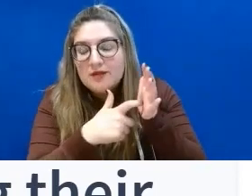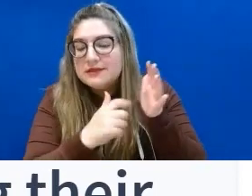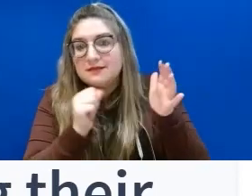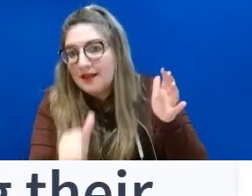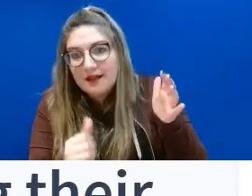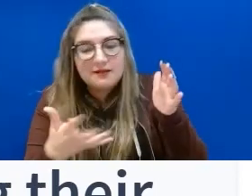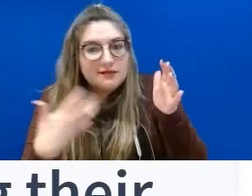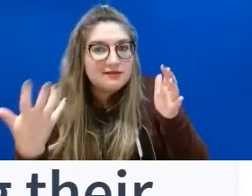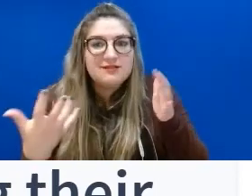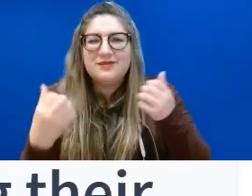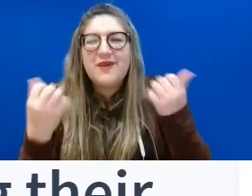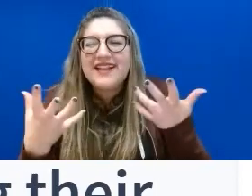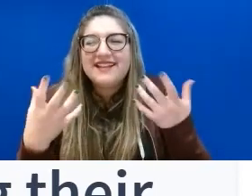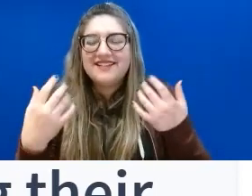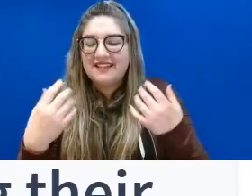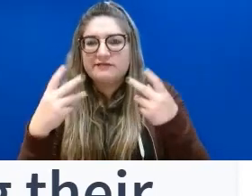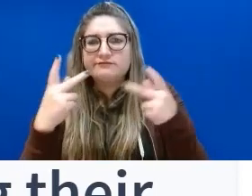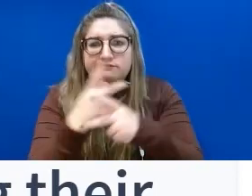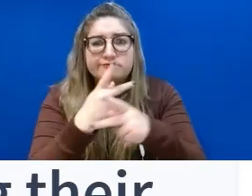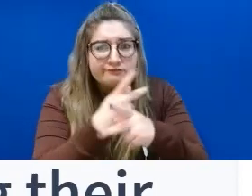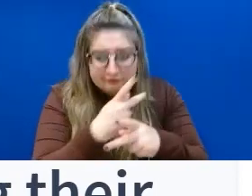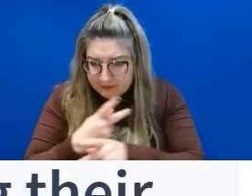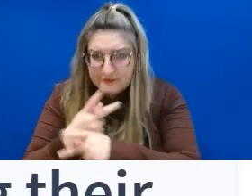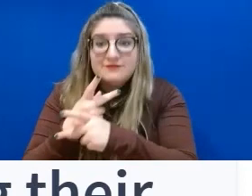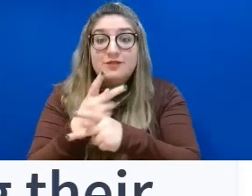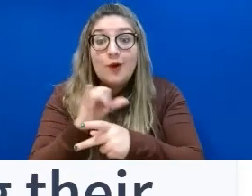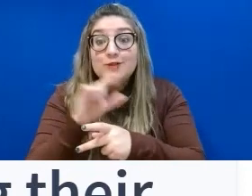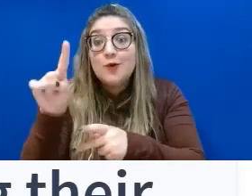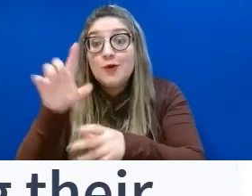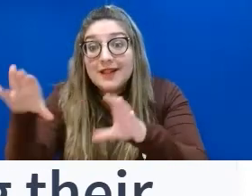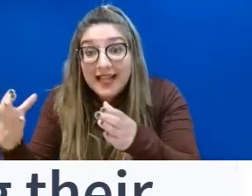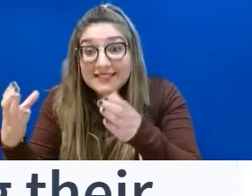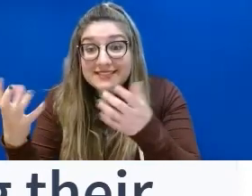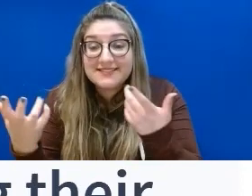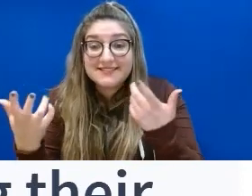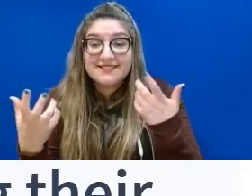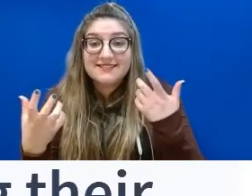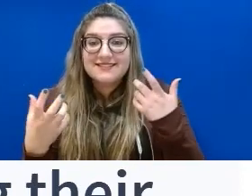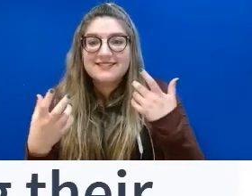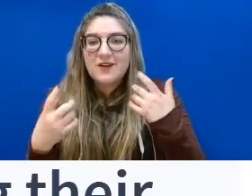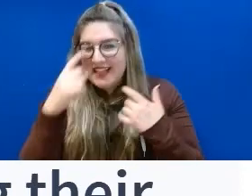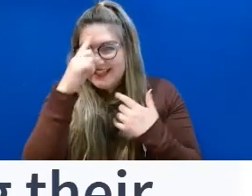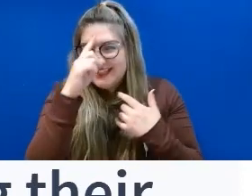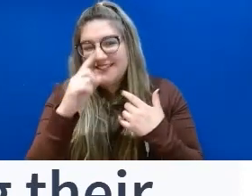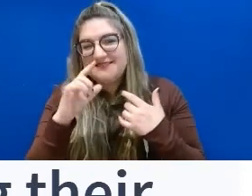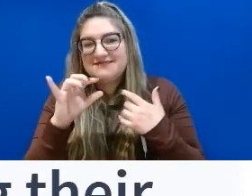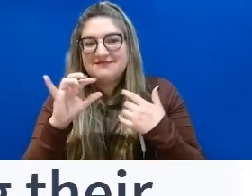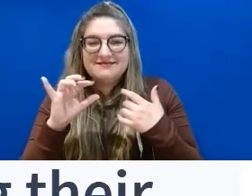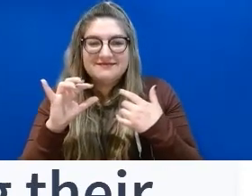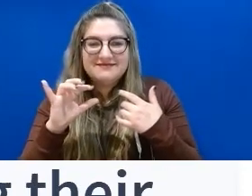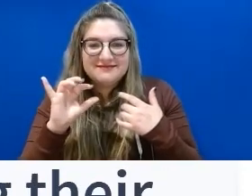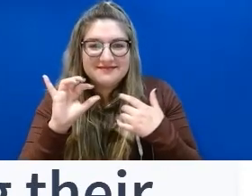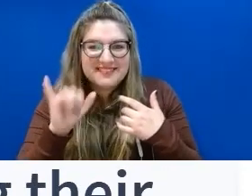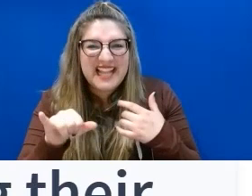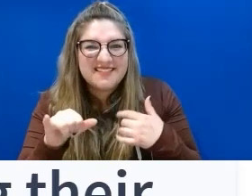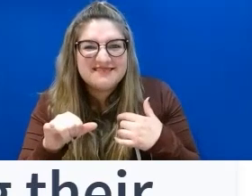things that students have to figure out and go to class regarding if they can afford it. So I think that's where it becomes very